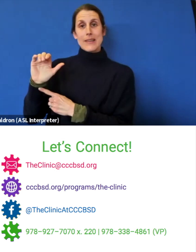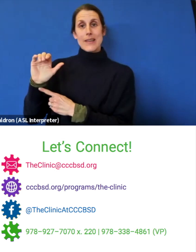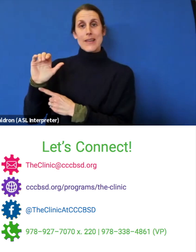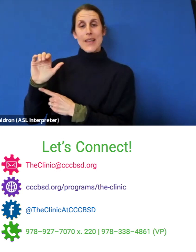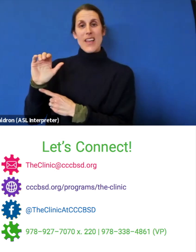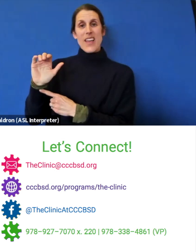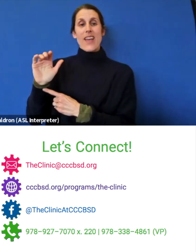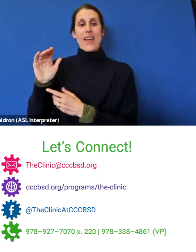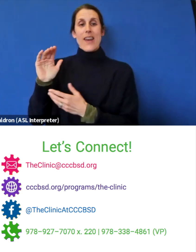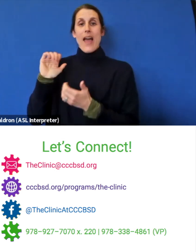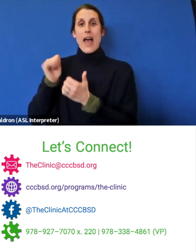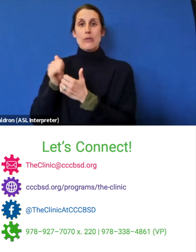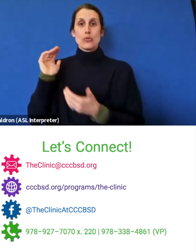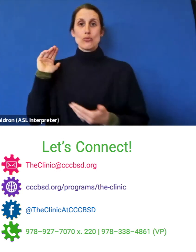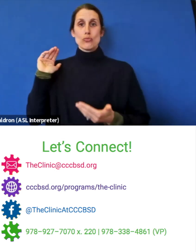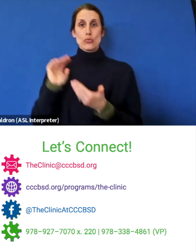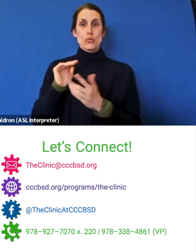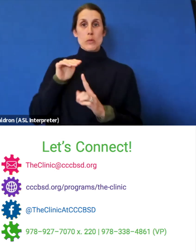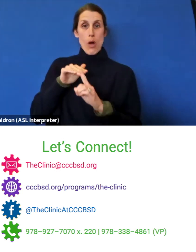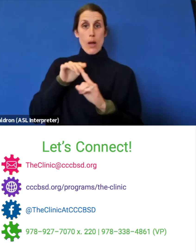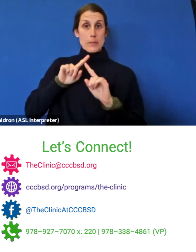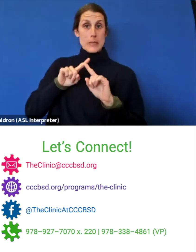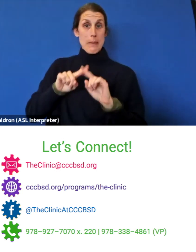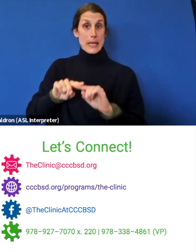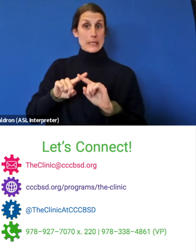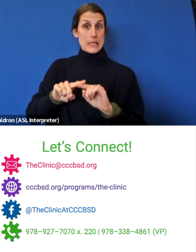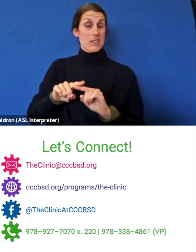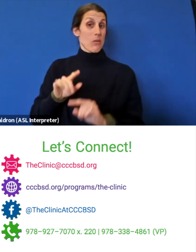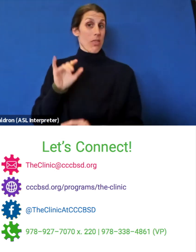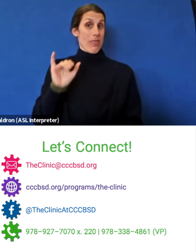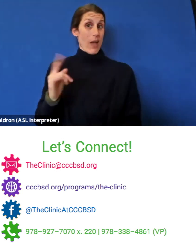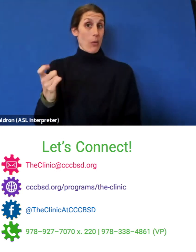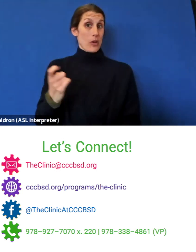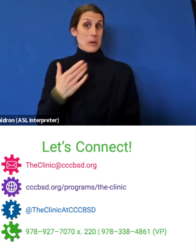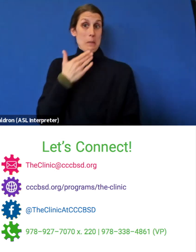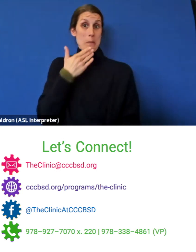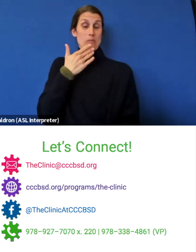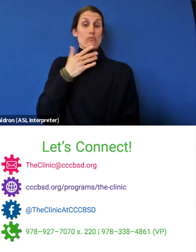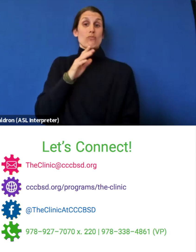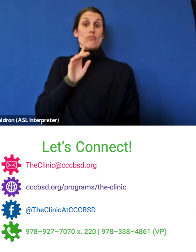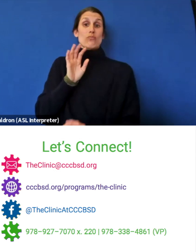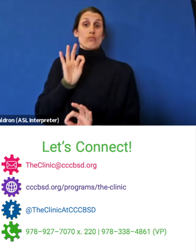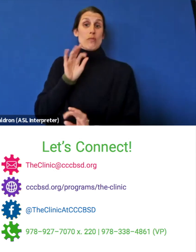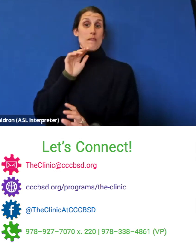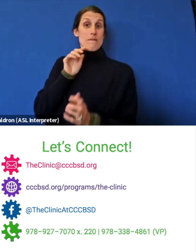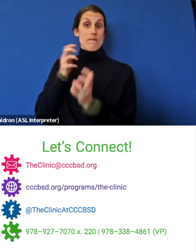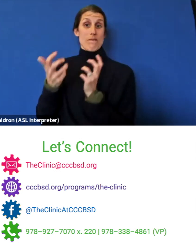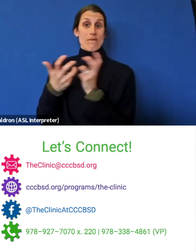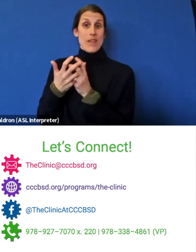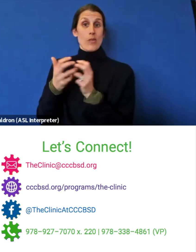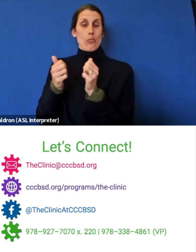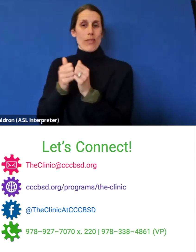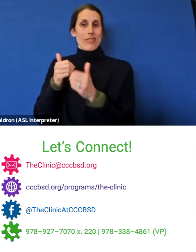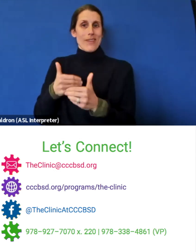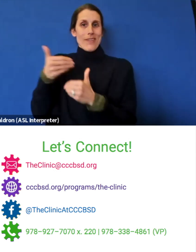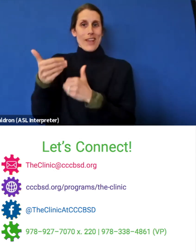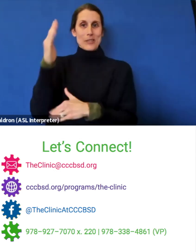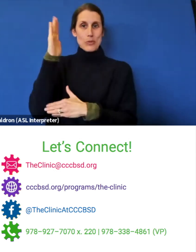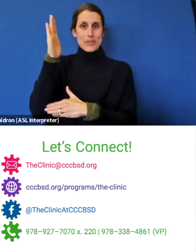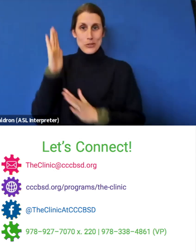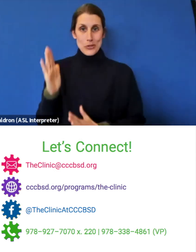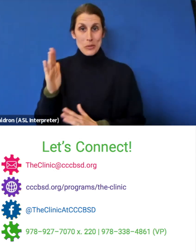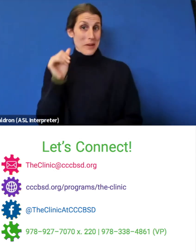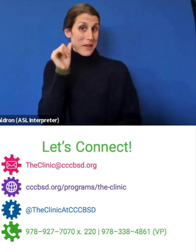AAC. So that might be a great place to have some of those questions addressed, but I don't know, Amy, if you have any other comments about that.